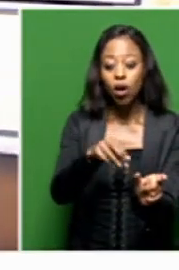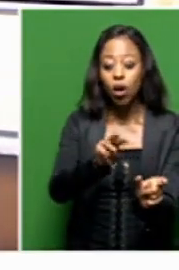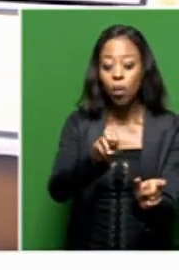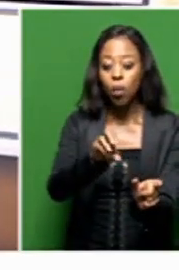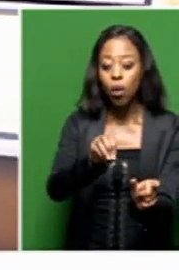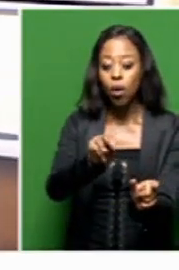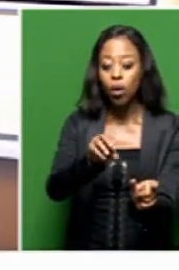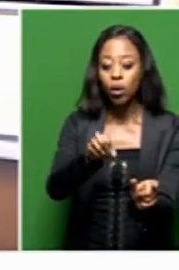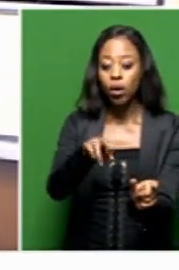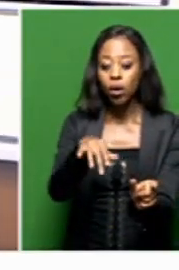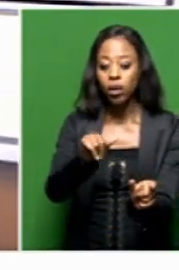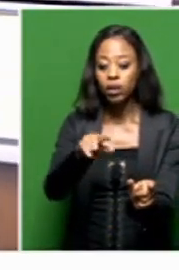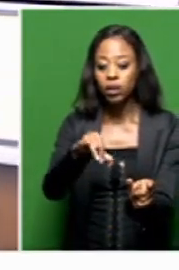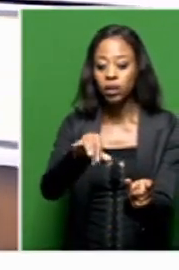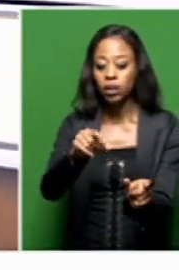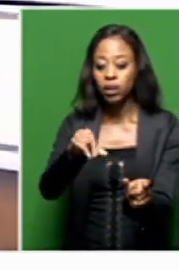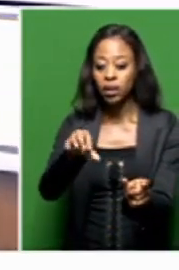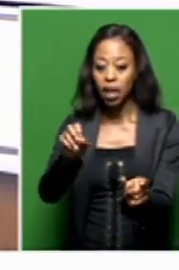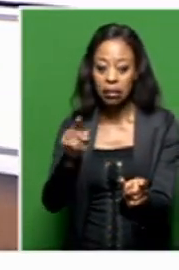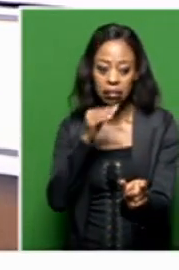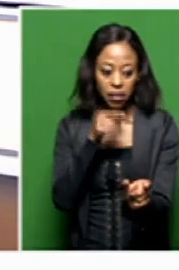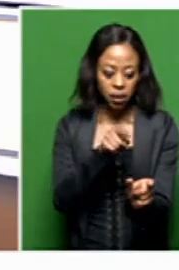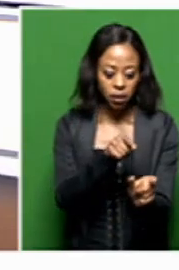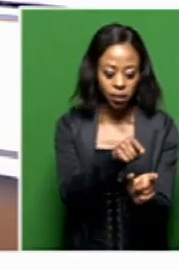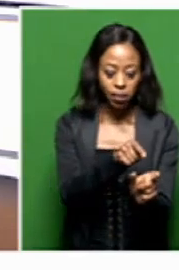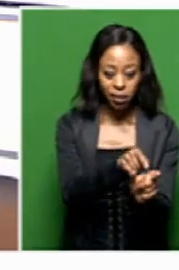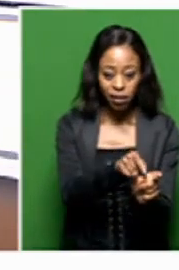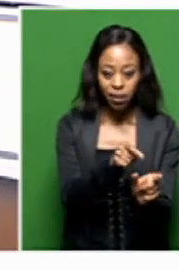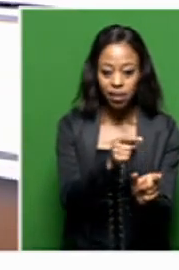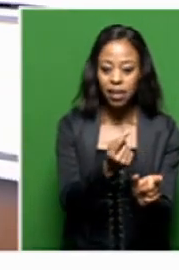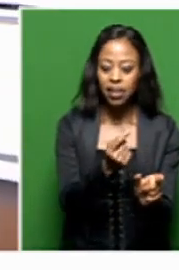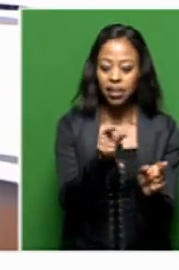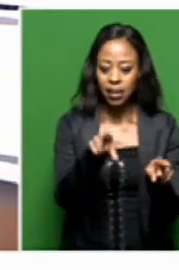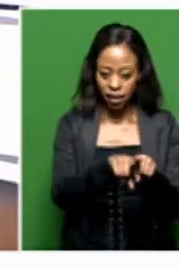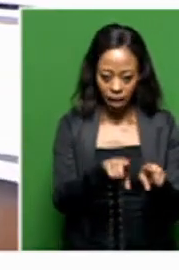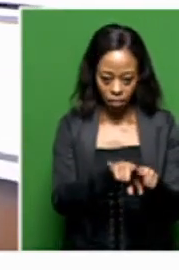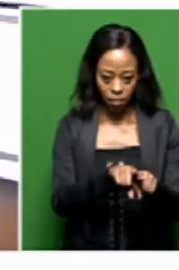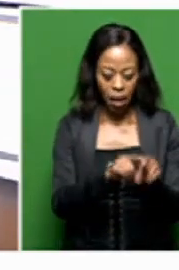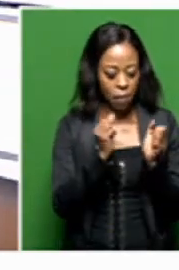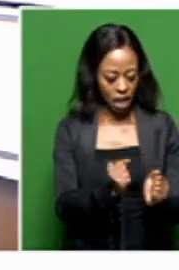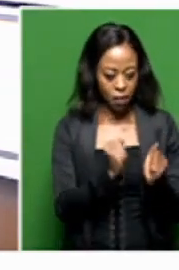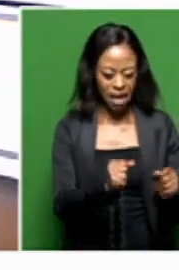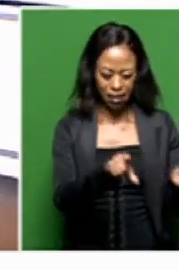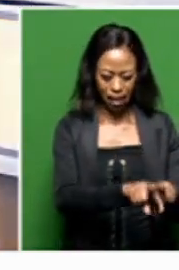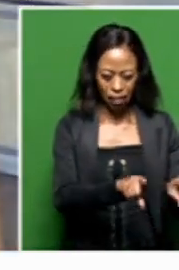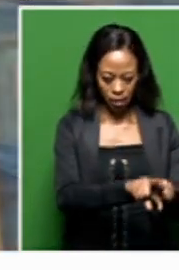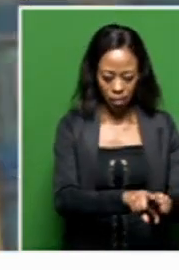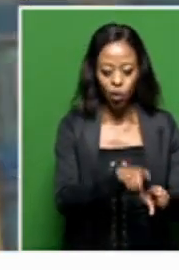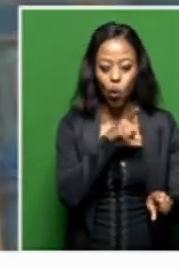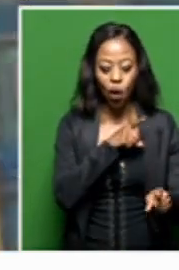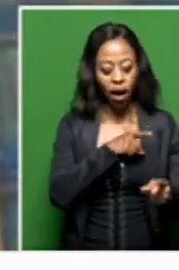Big words, but basically means homologous means you get the same vaccine that you were given before. They're made differently